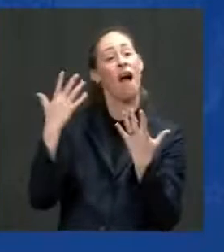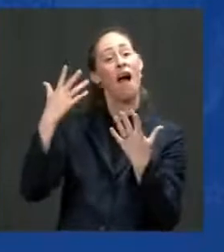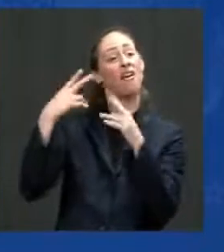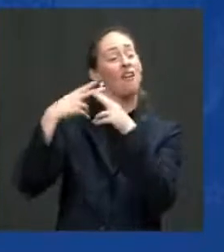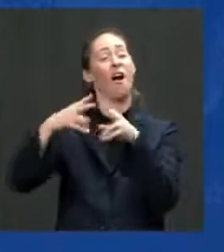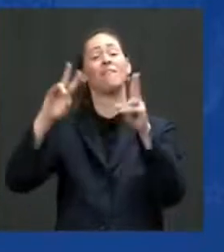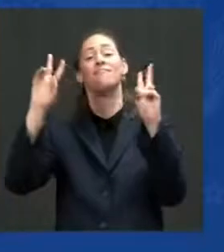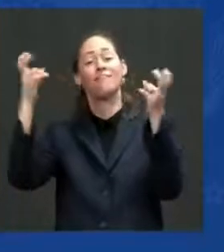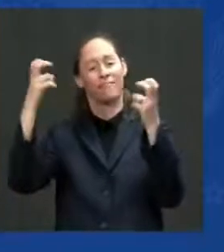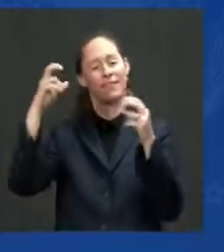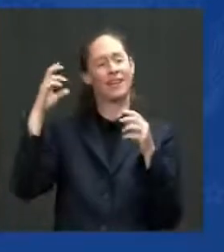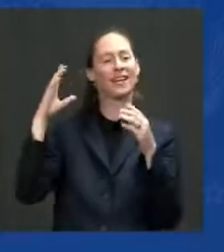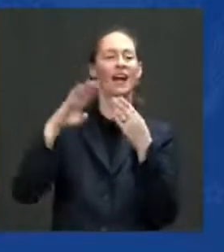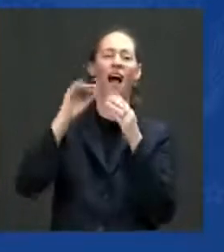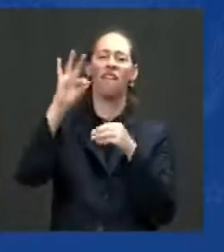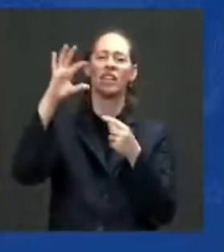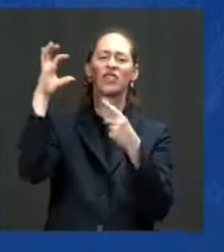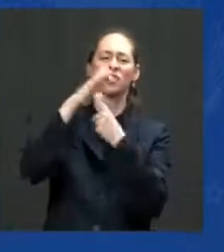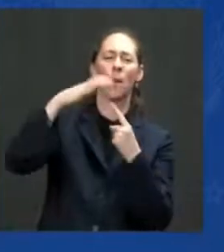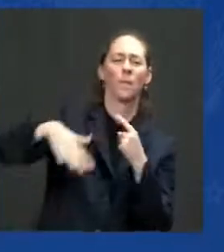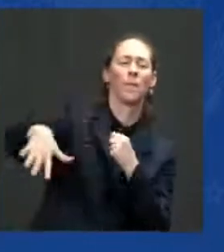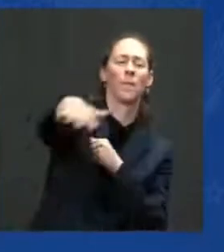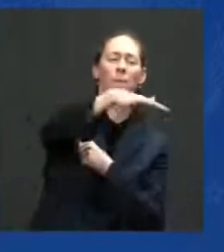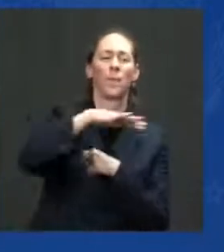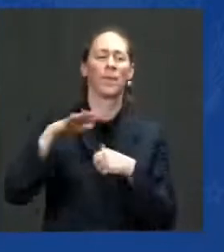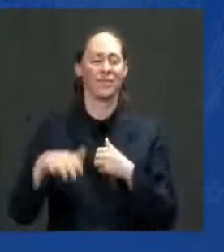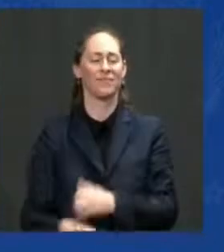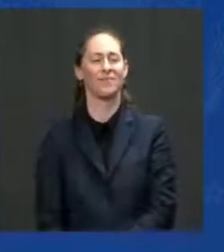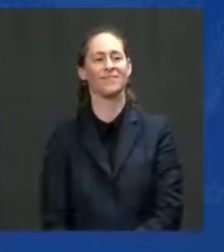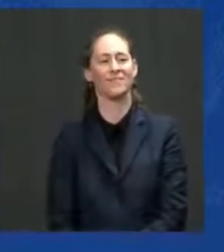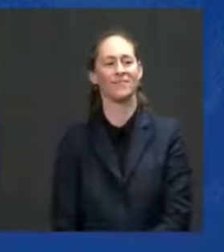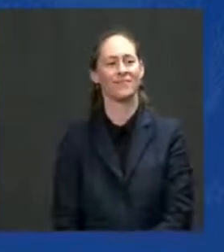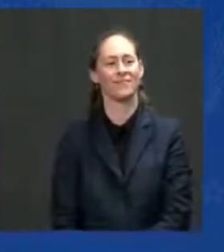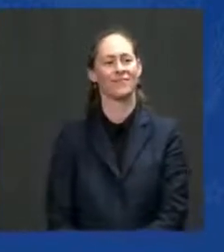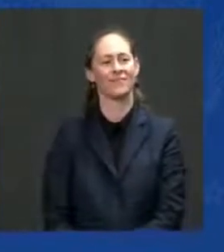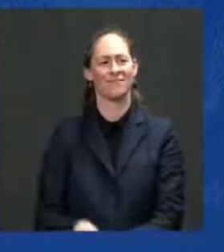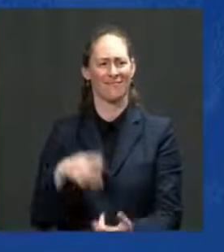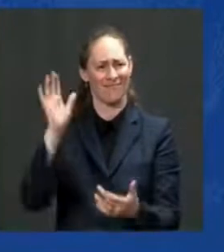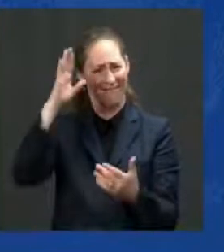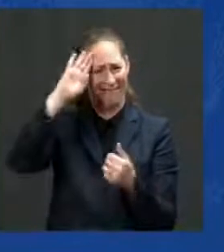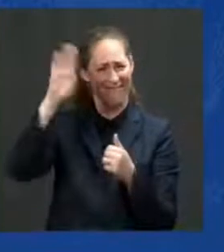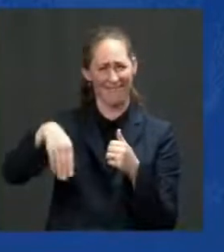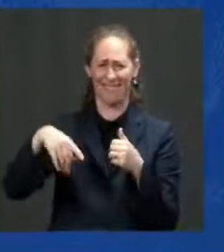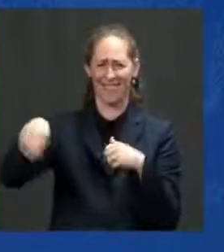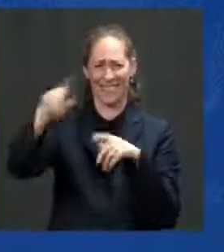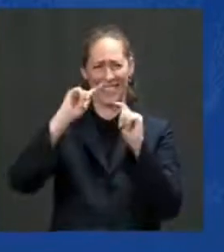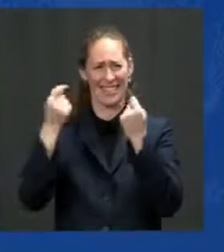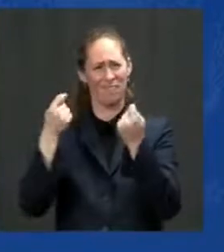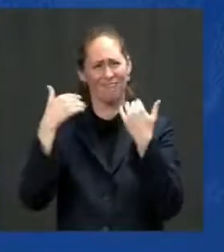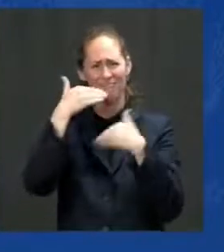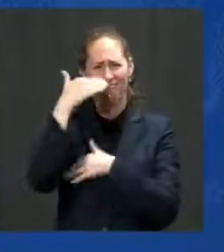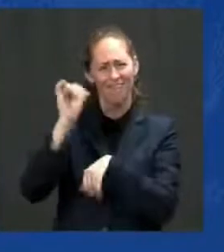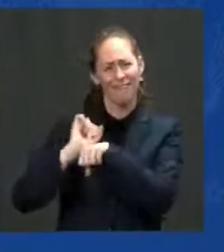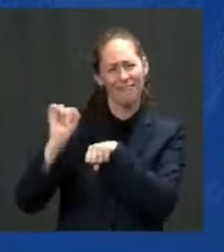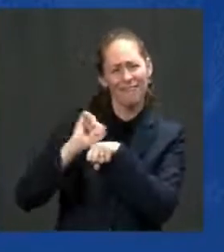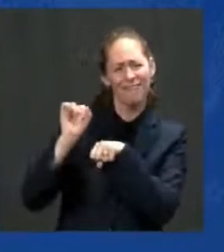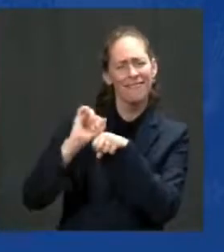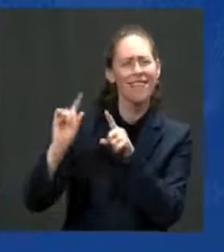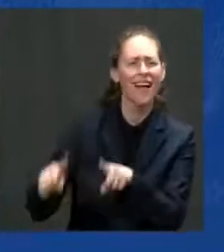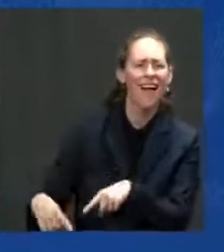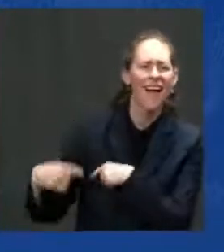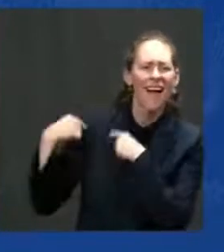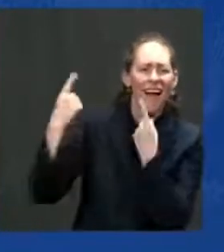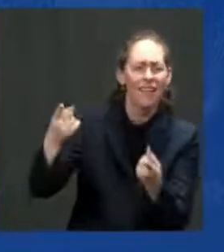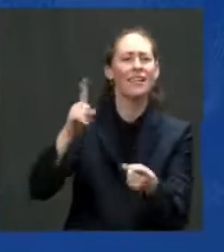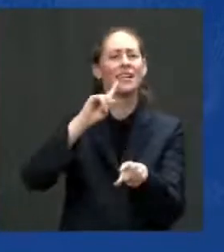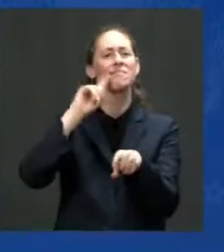this Buccaneer team is a testament to the fact that it's never too late to come together and achieve extraordinary things. 3/4 of the